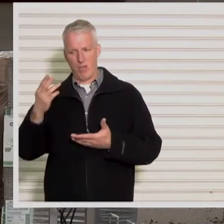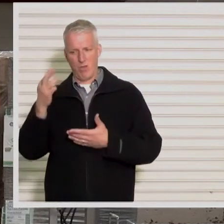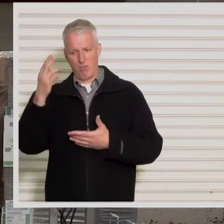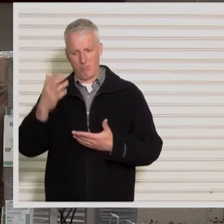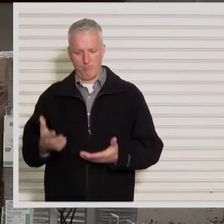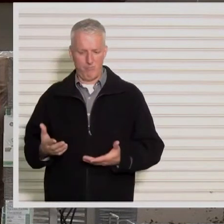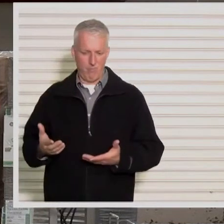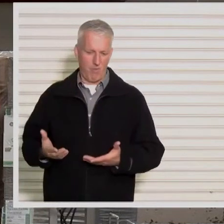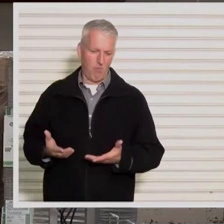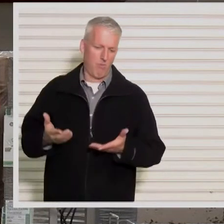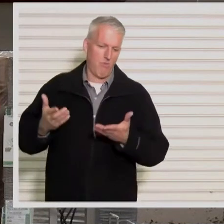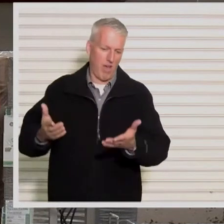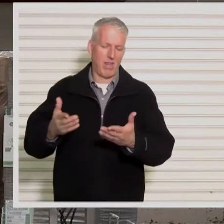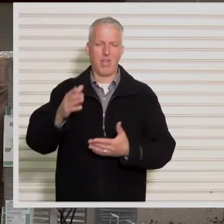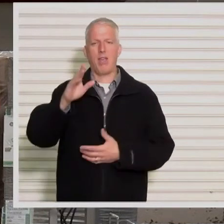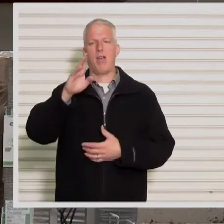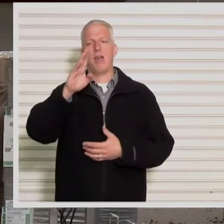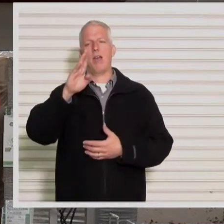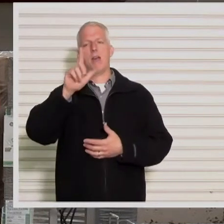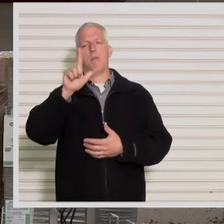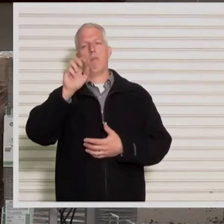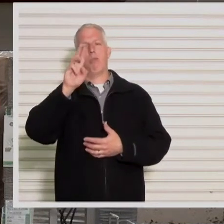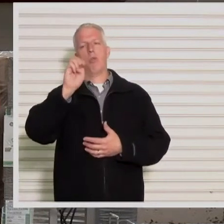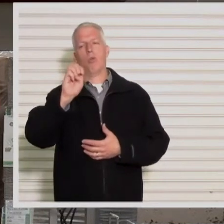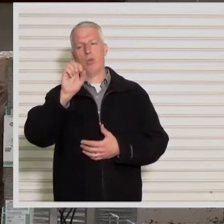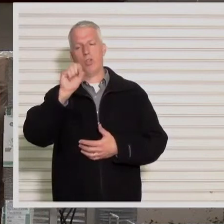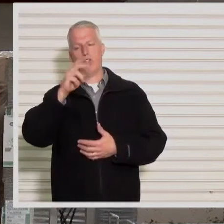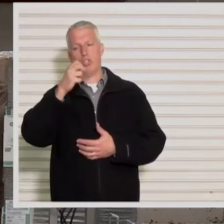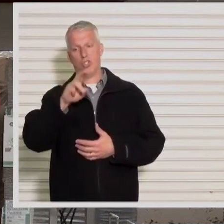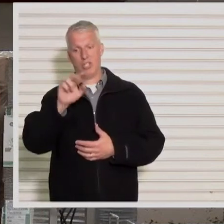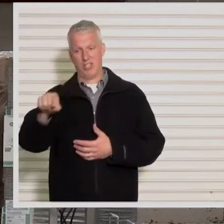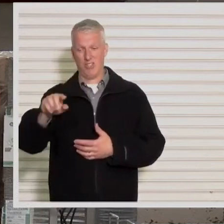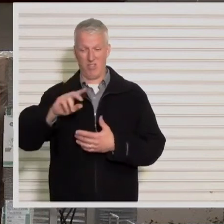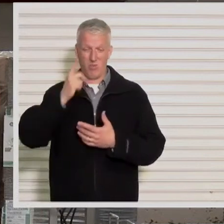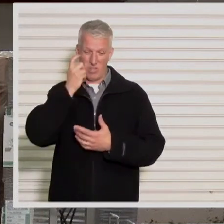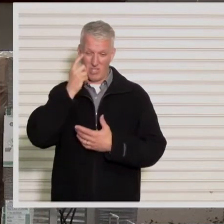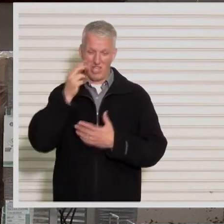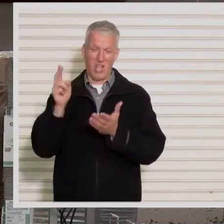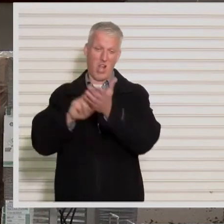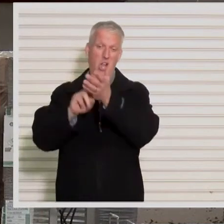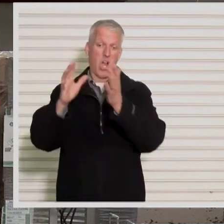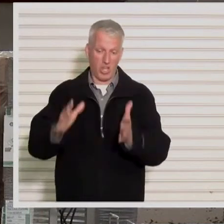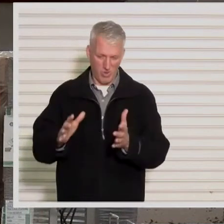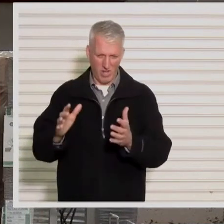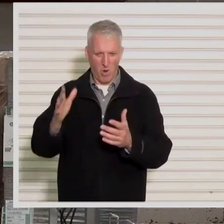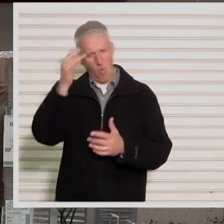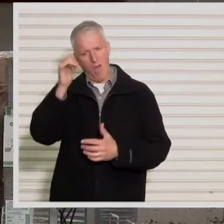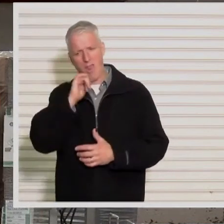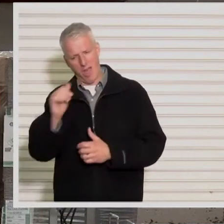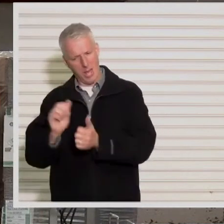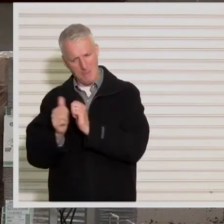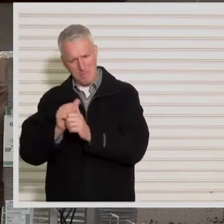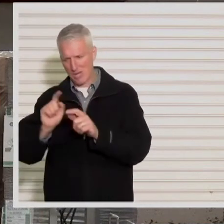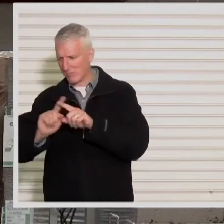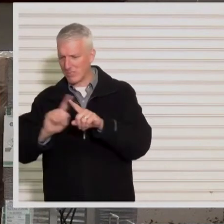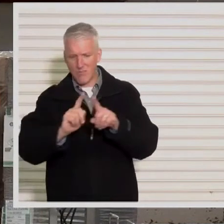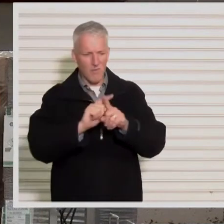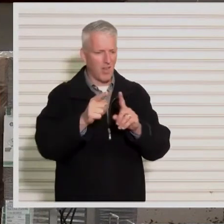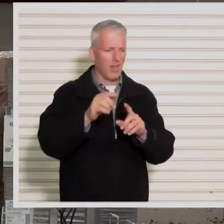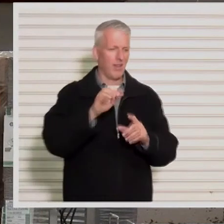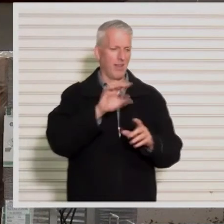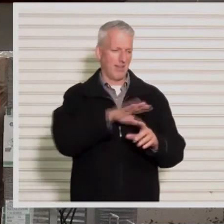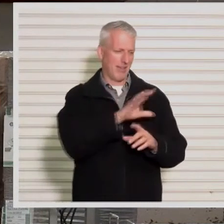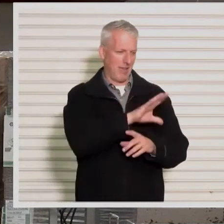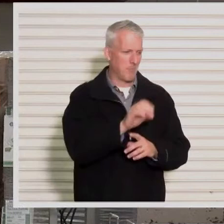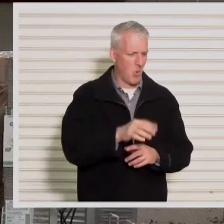administration without a bid, while not giving other entities a chance to compete for the project? We want to move expeditiously. We want to move thoughtfully as well.